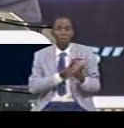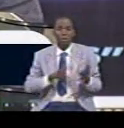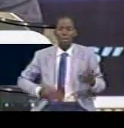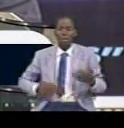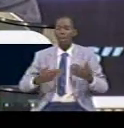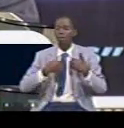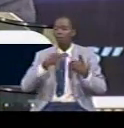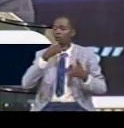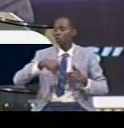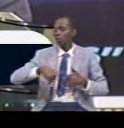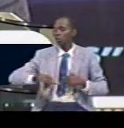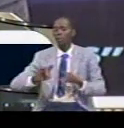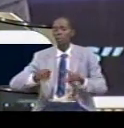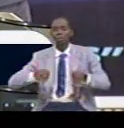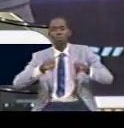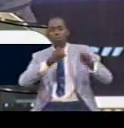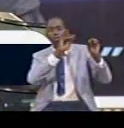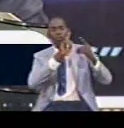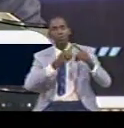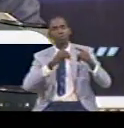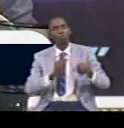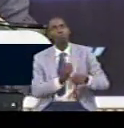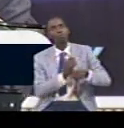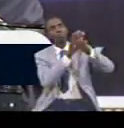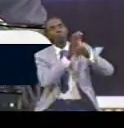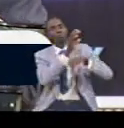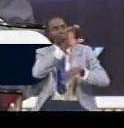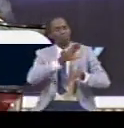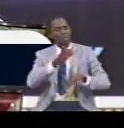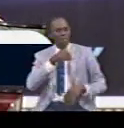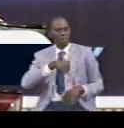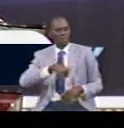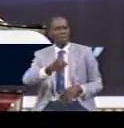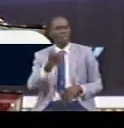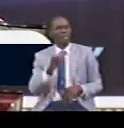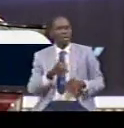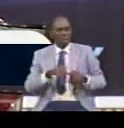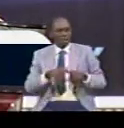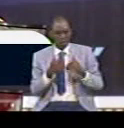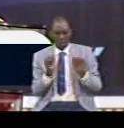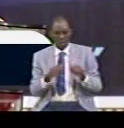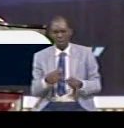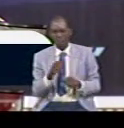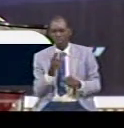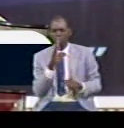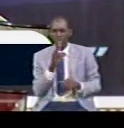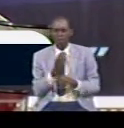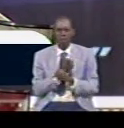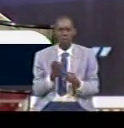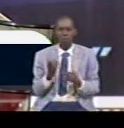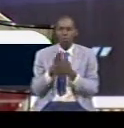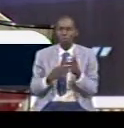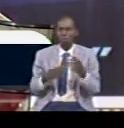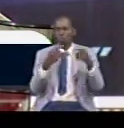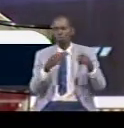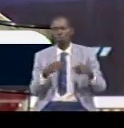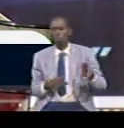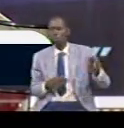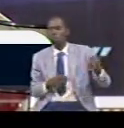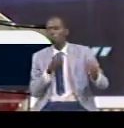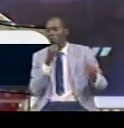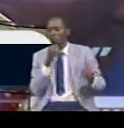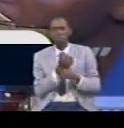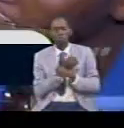Could anybody be saved? Could anybody be born again? And there are some people that will say, no, they were not born again. They didn't know